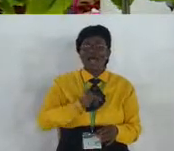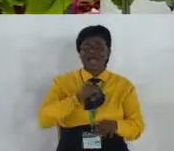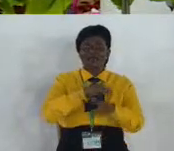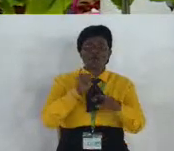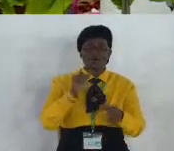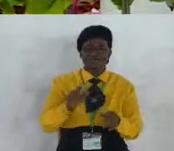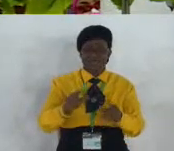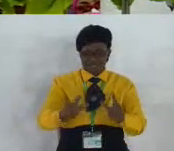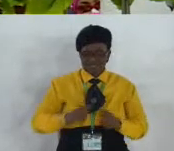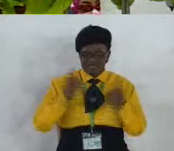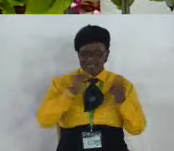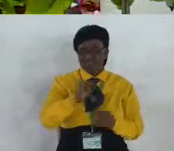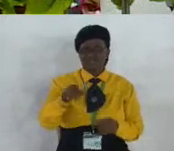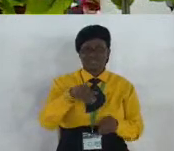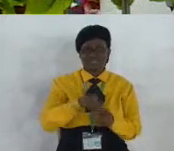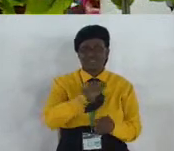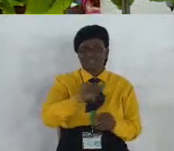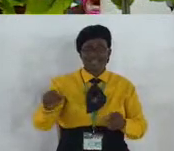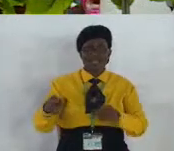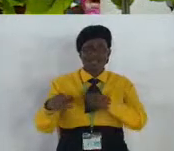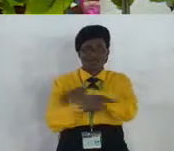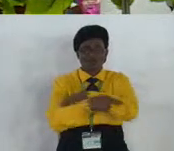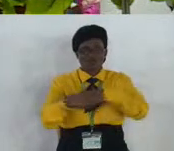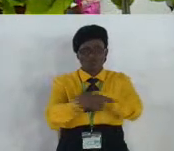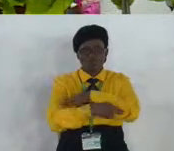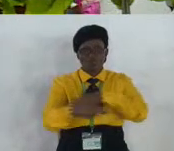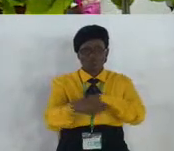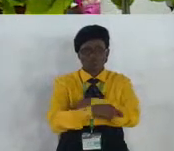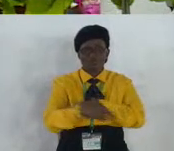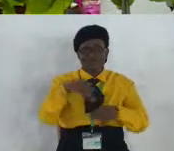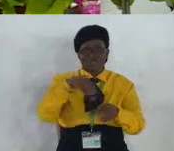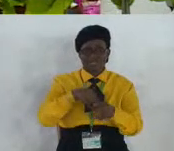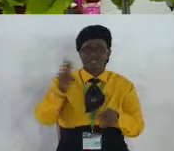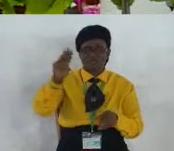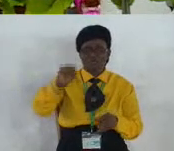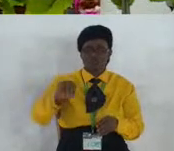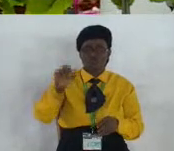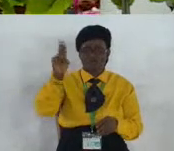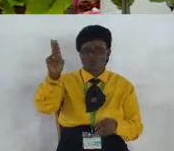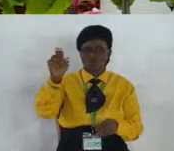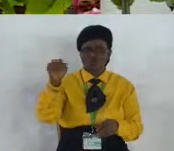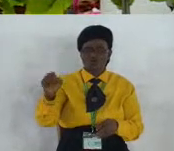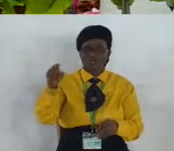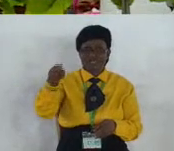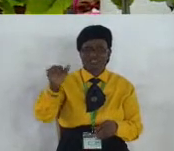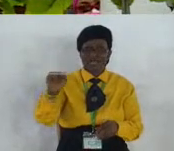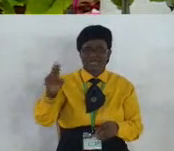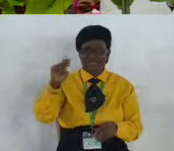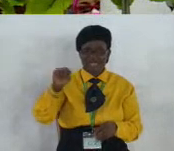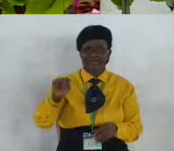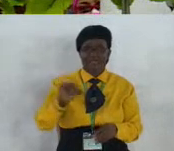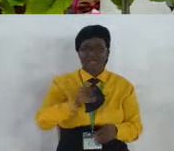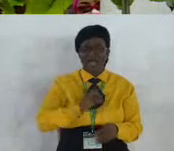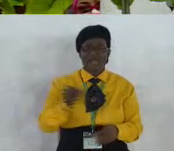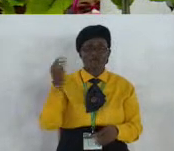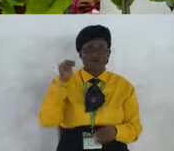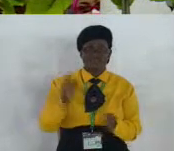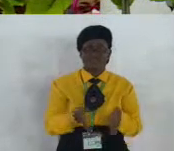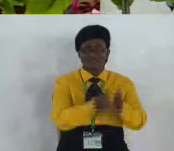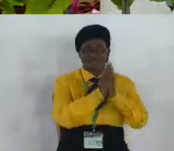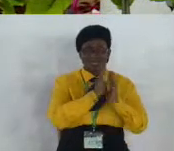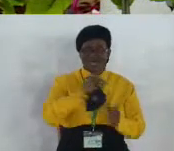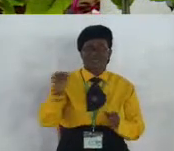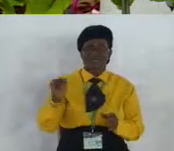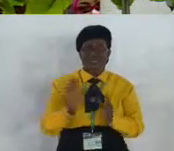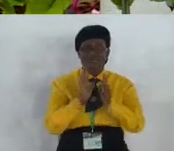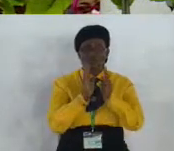Living in a room in Mushi, I was asking God to build